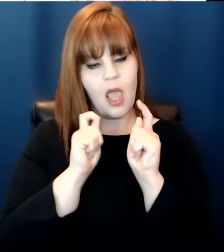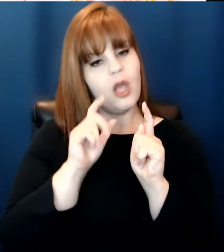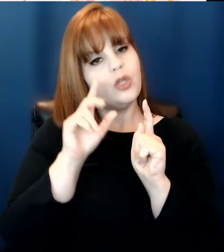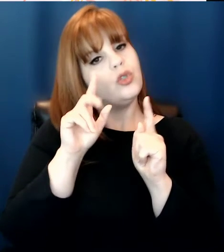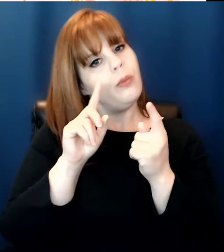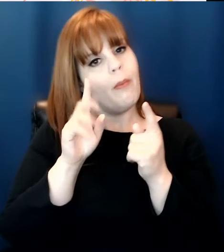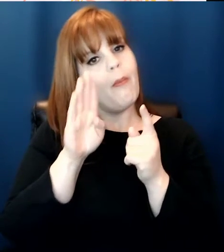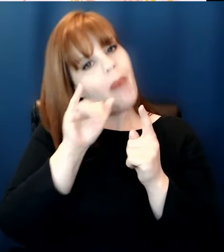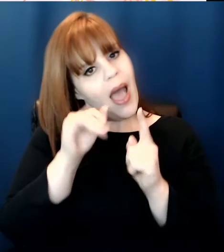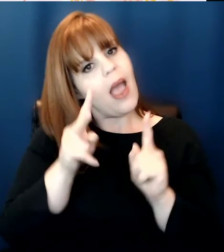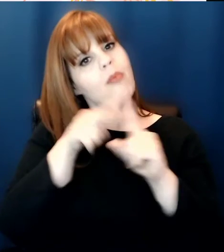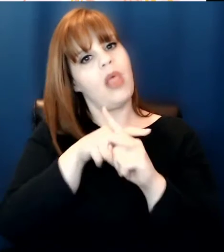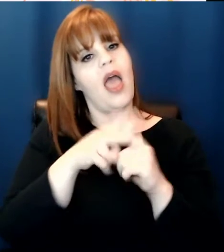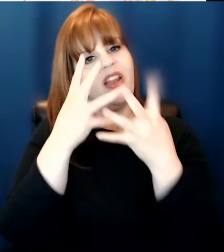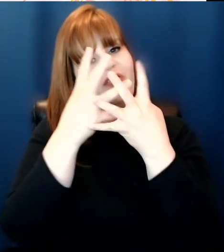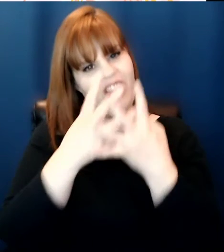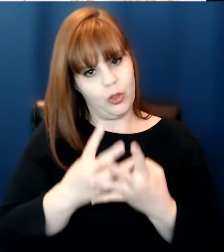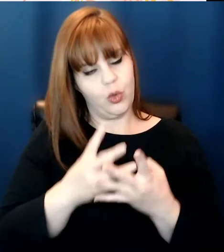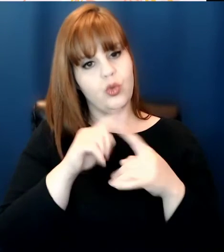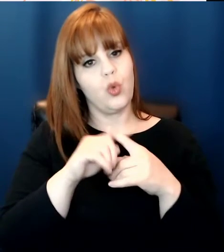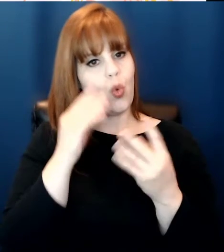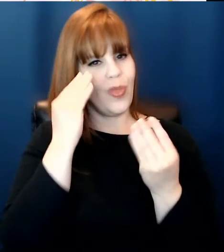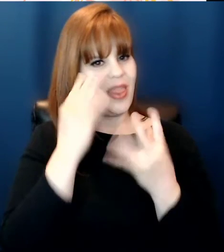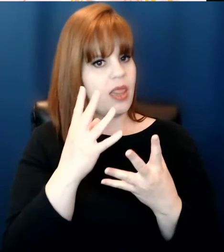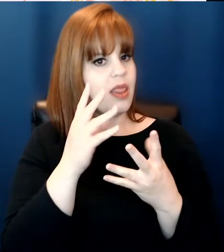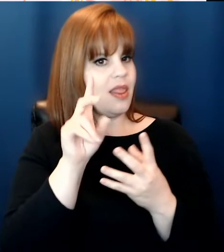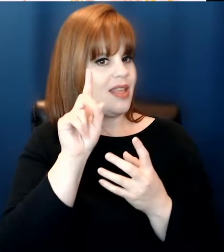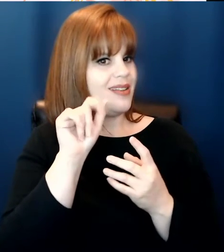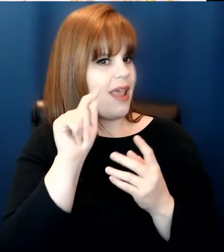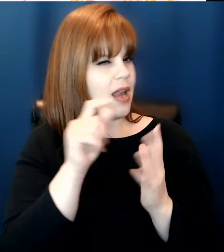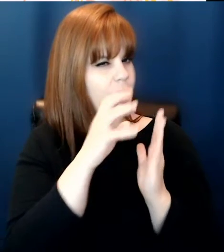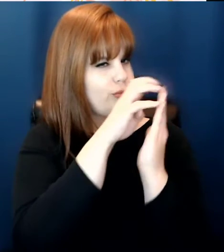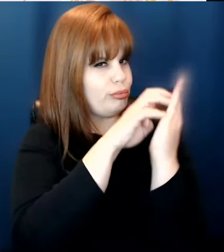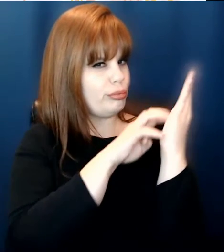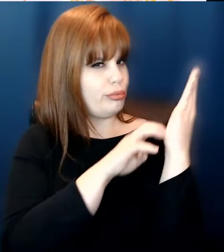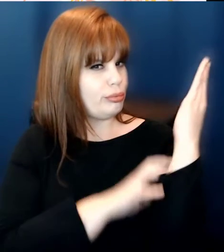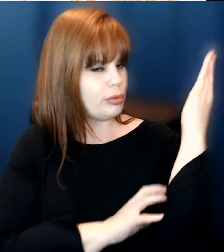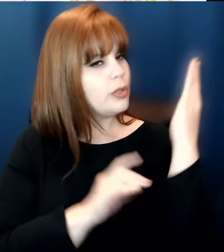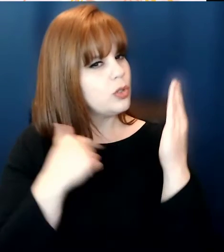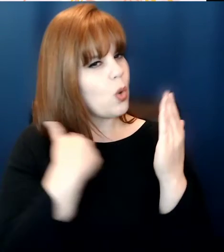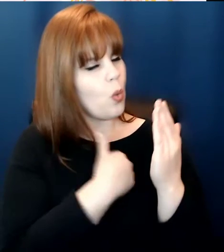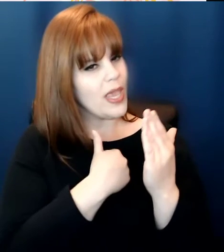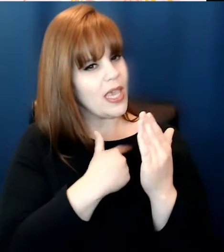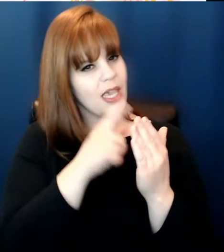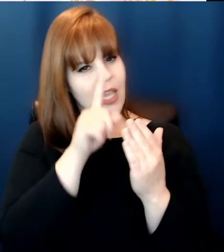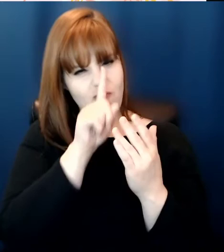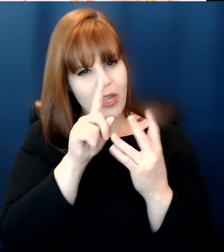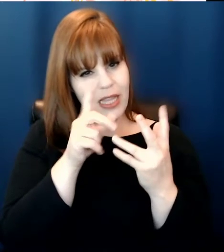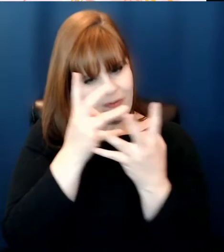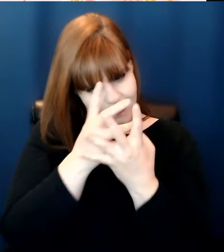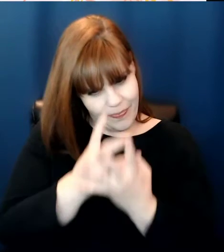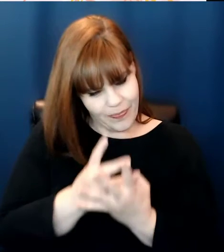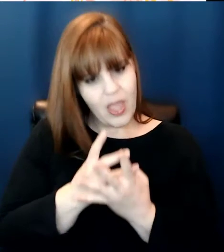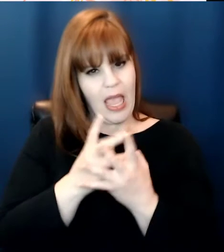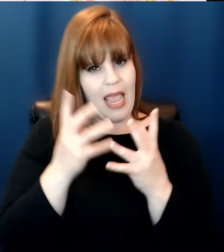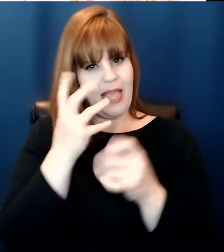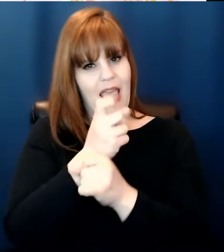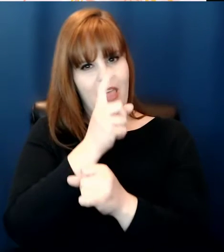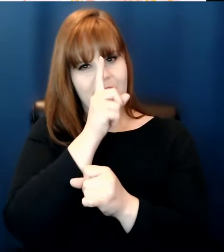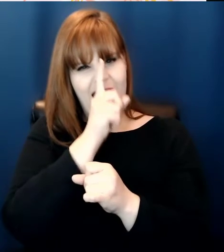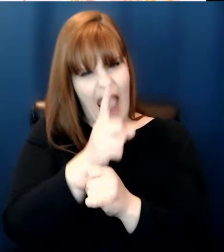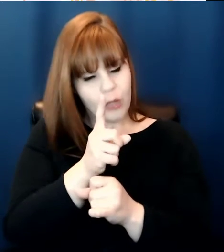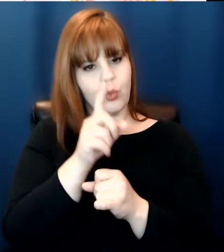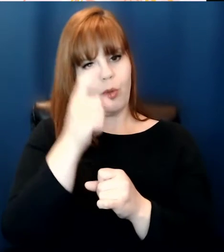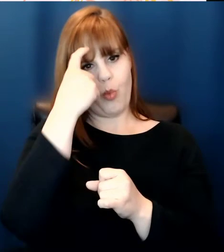applying filters to this data, and so that we can really get kind of the raw brain data, if that makes sense.